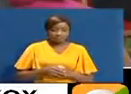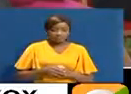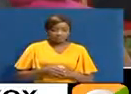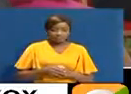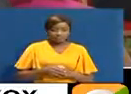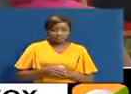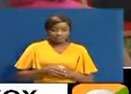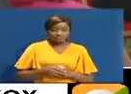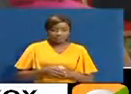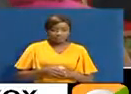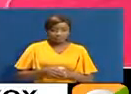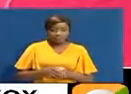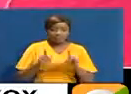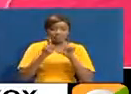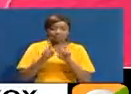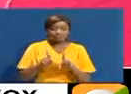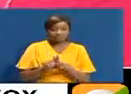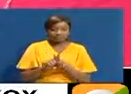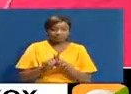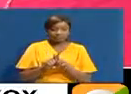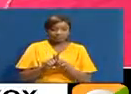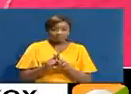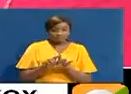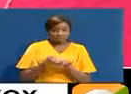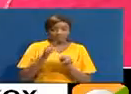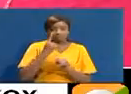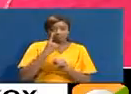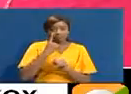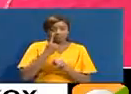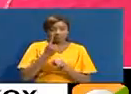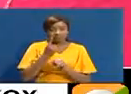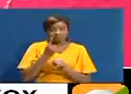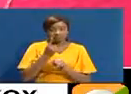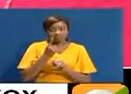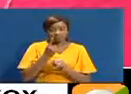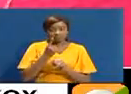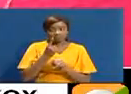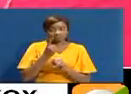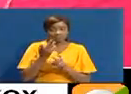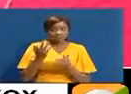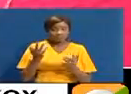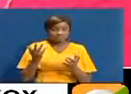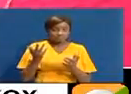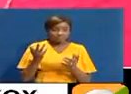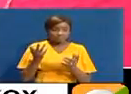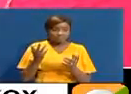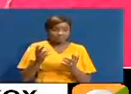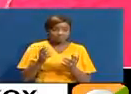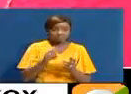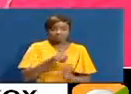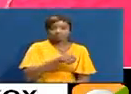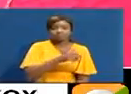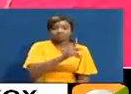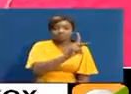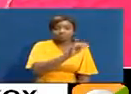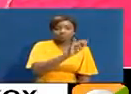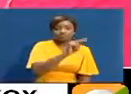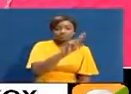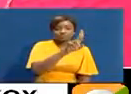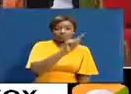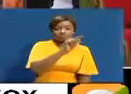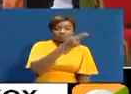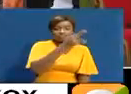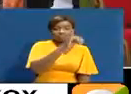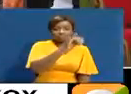And just interesting for me to just sort of leave hanging that what was his name? Zach Kinuthia now moved